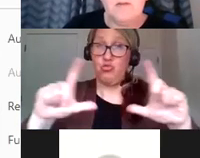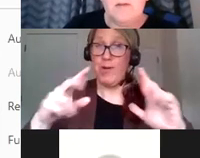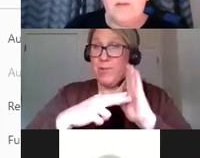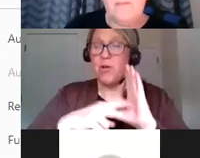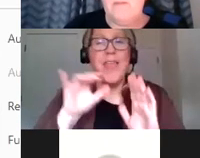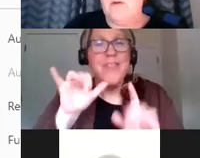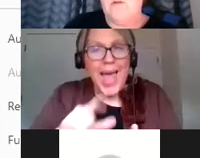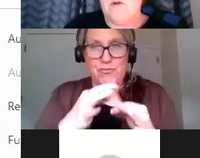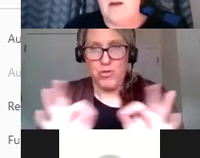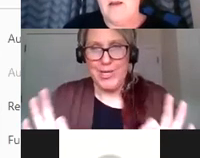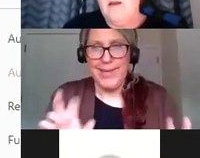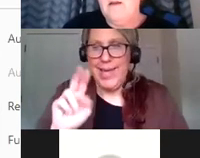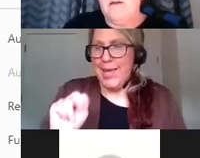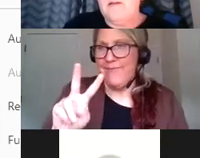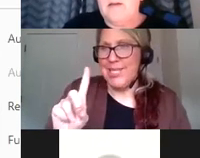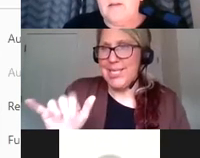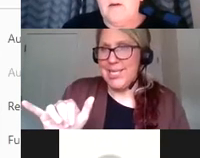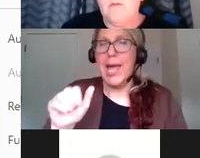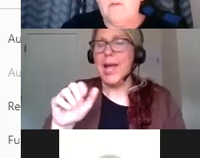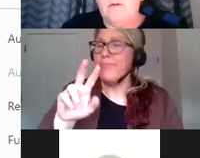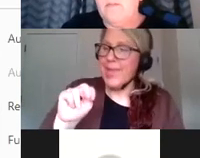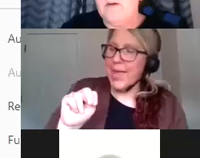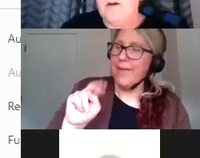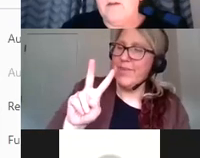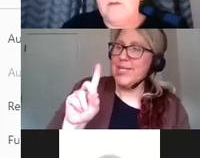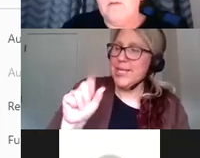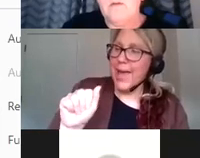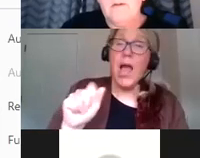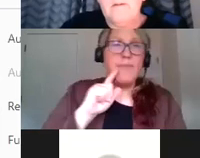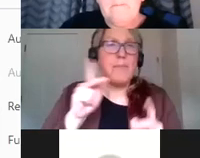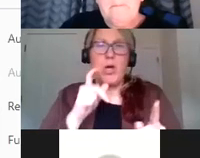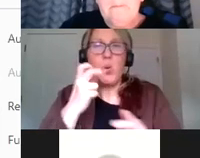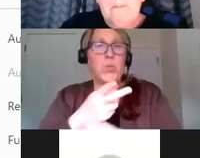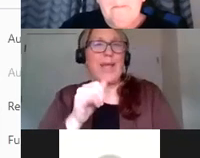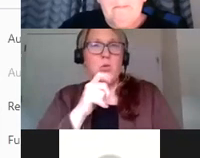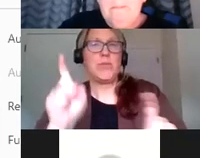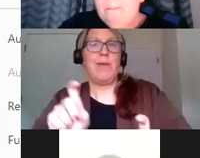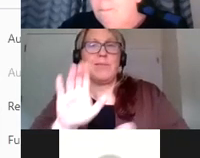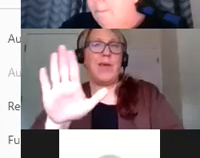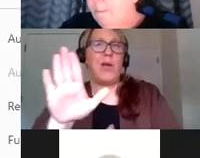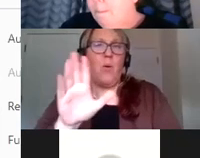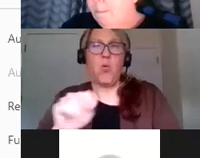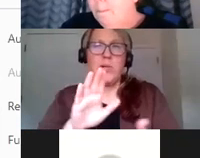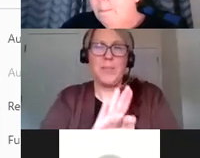so it's something that people can try to test out their documents. So we have